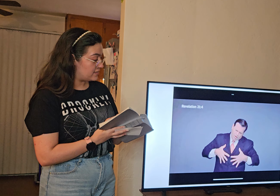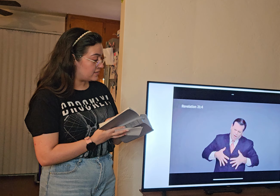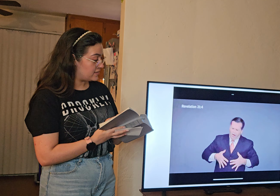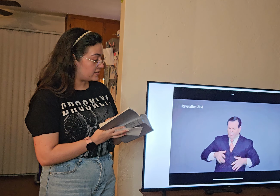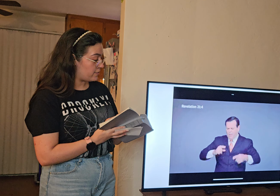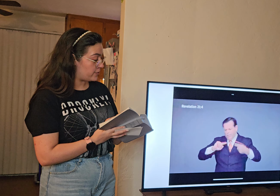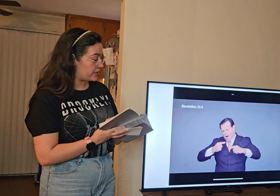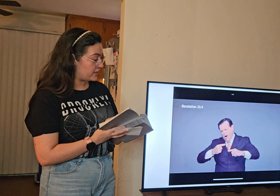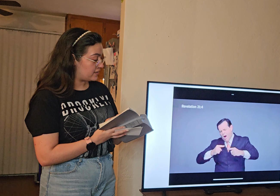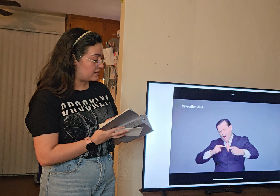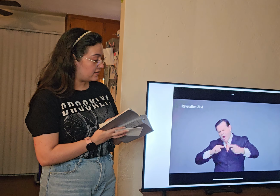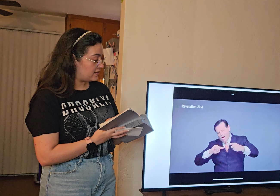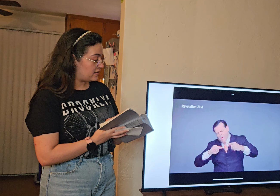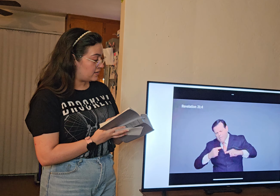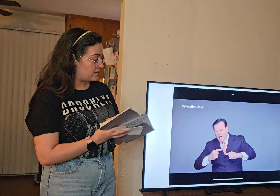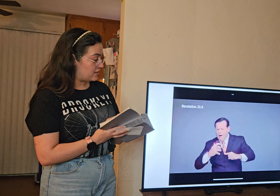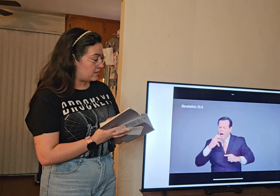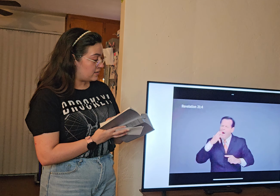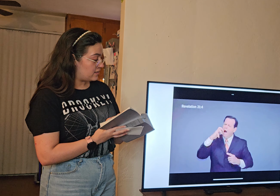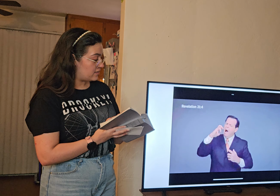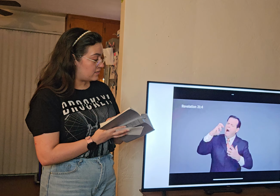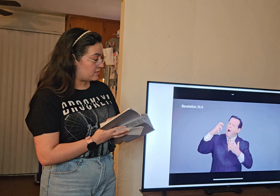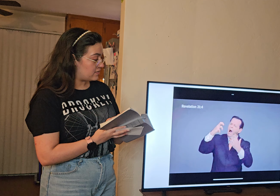pain, suffering,